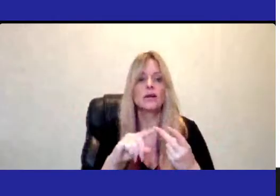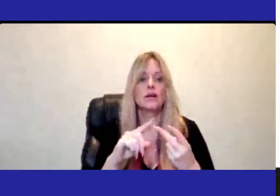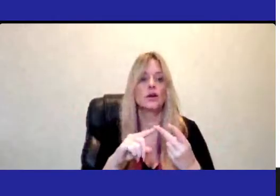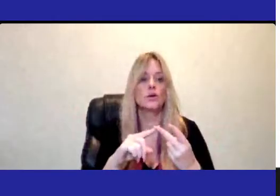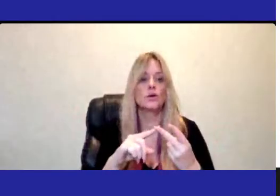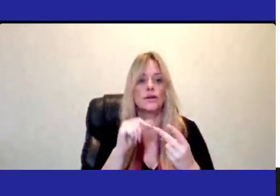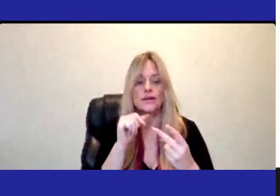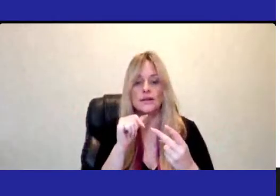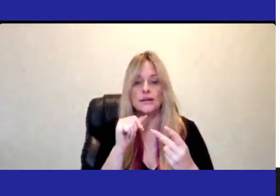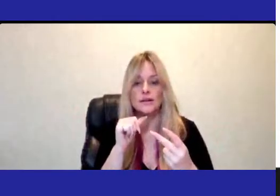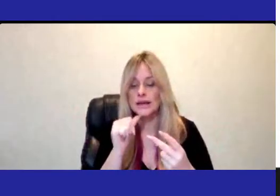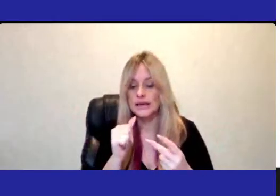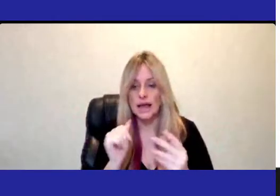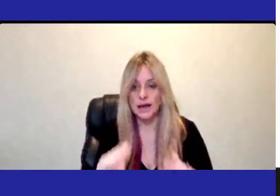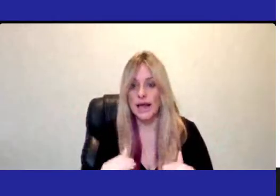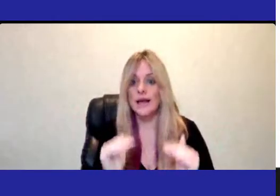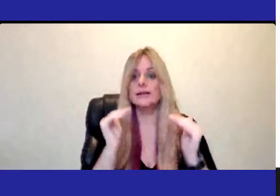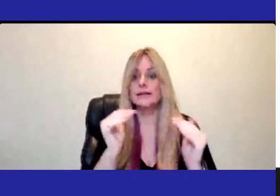escalate,